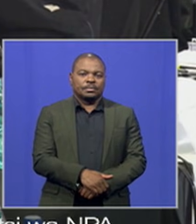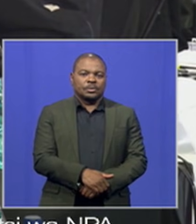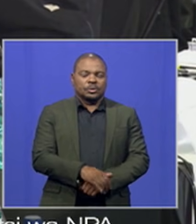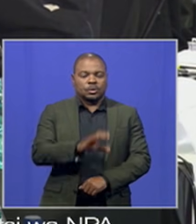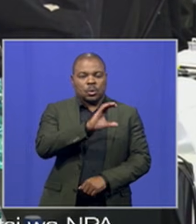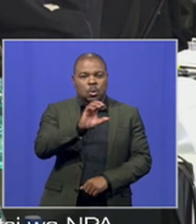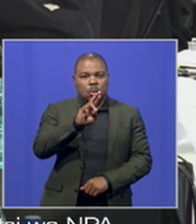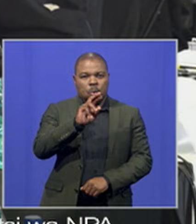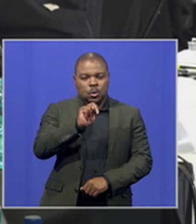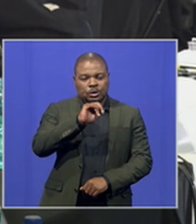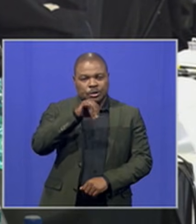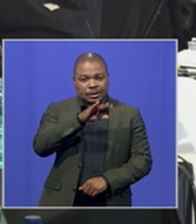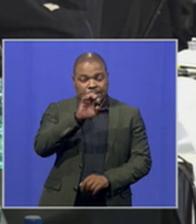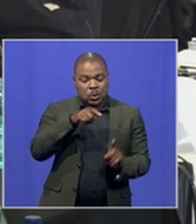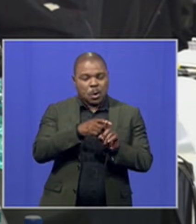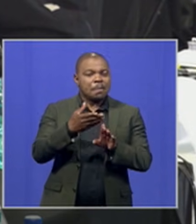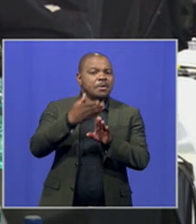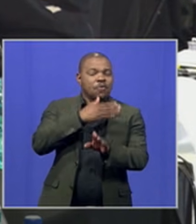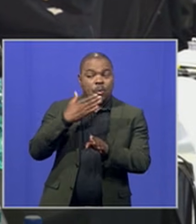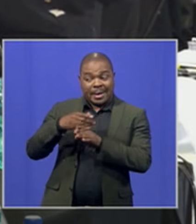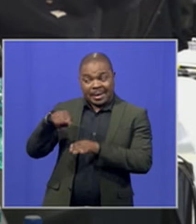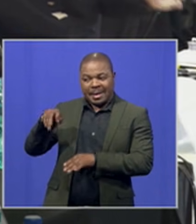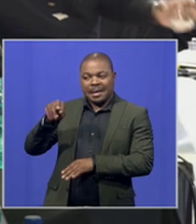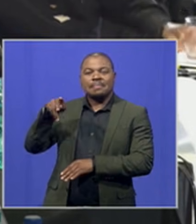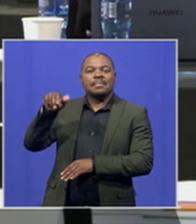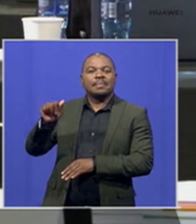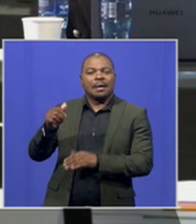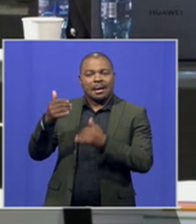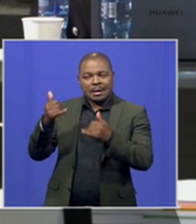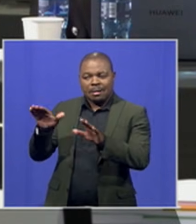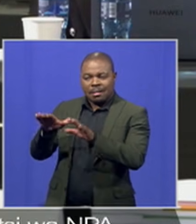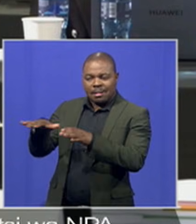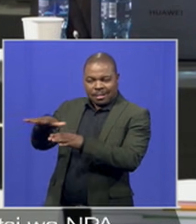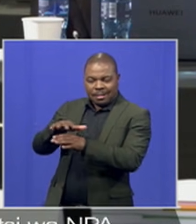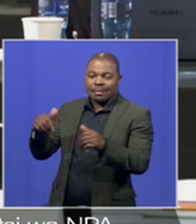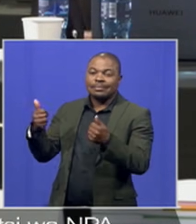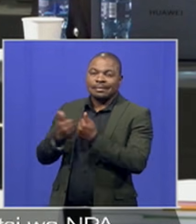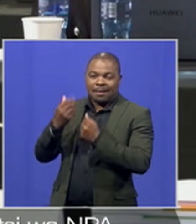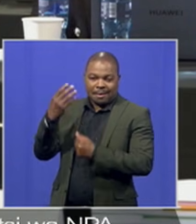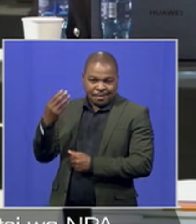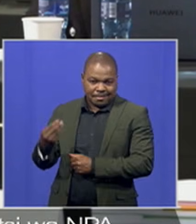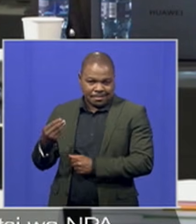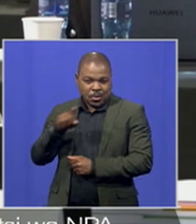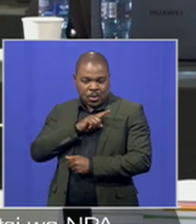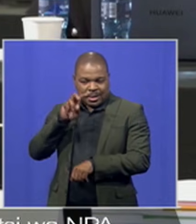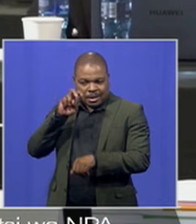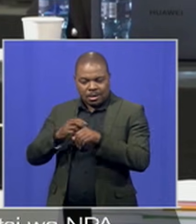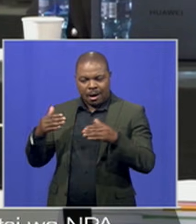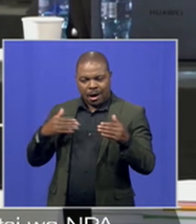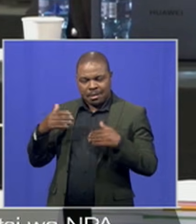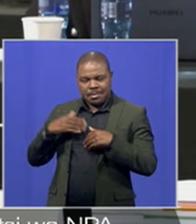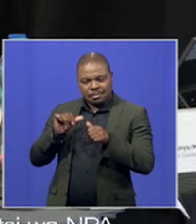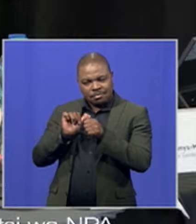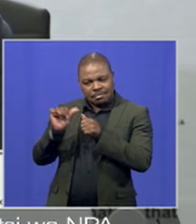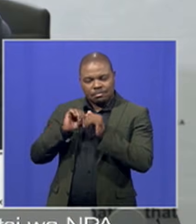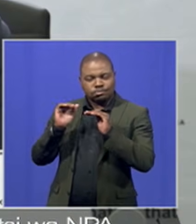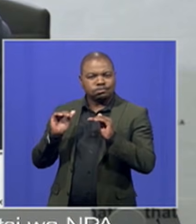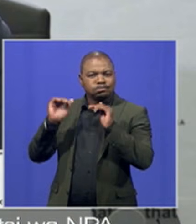Kronye ya kileng a sebetsa NPA o gutla nakong eo lekala lena la naha la botjhutjhisi re shebaneng le phephetso ya ho matlafatsa tsamaiso e nang le